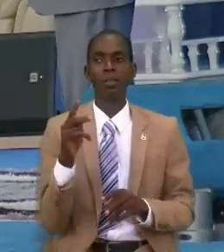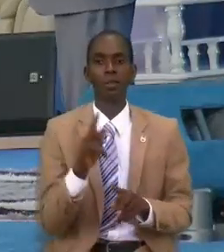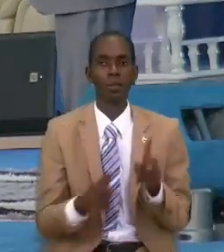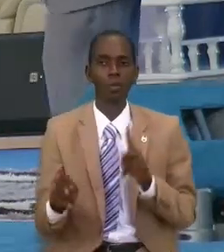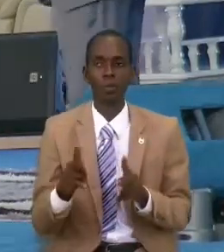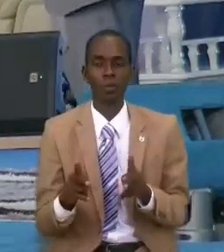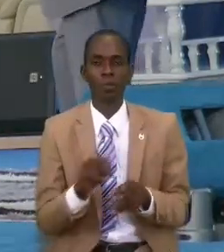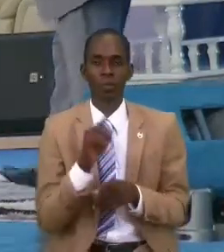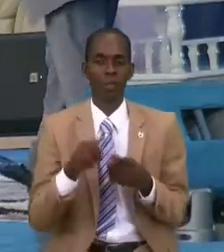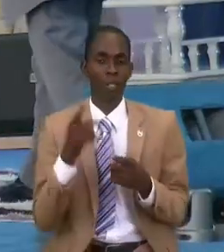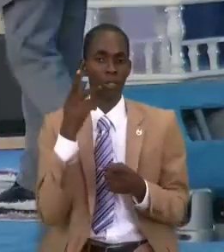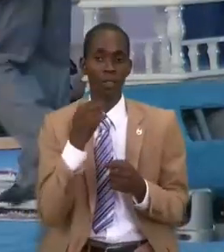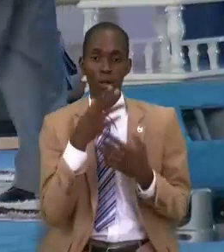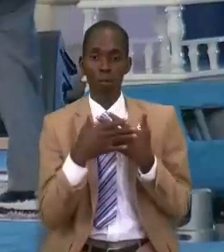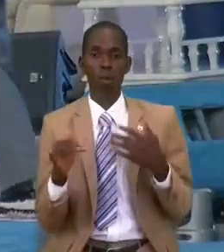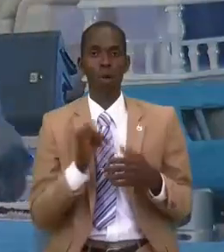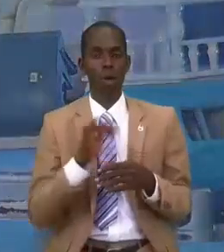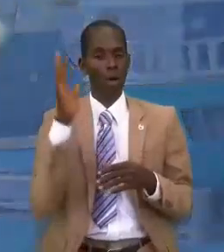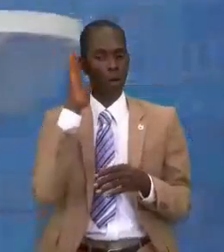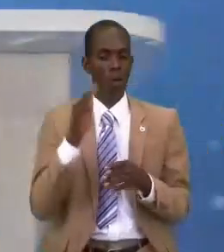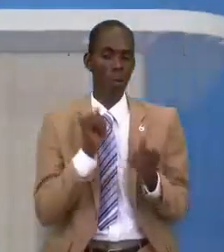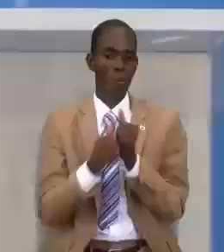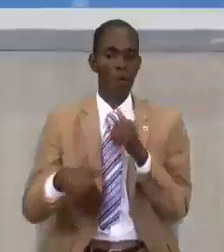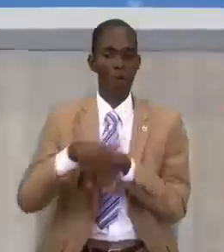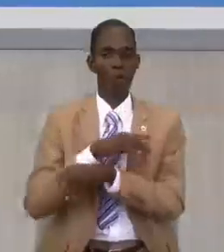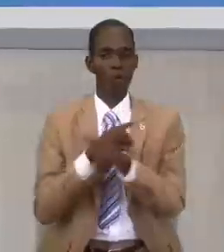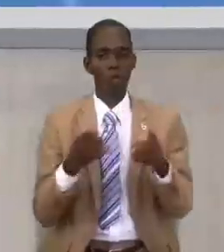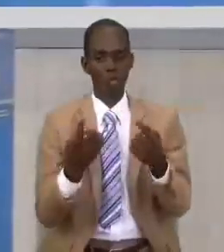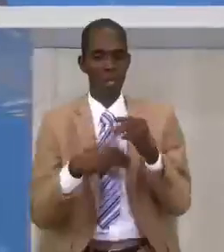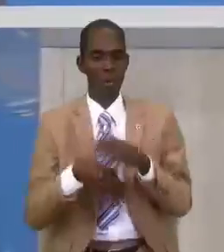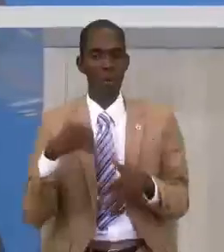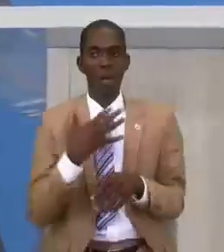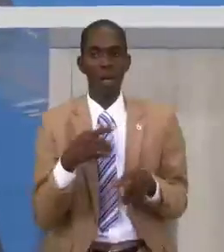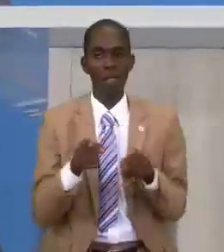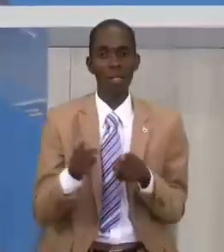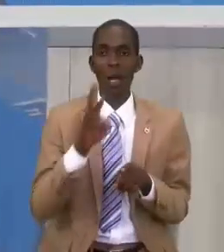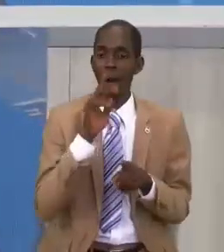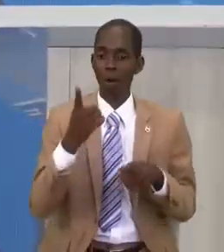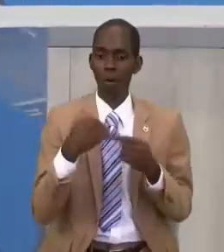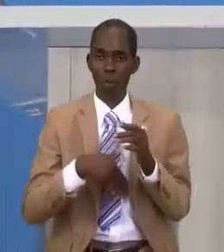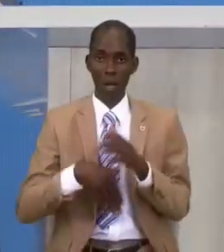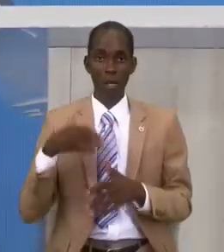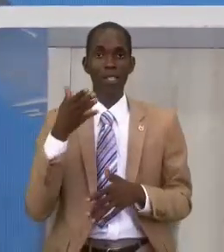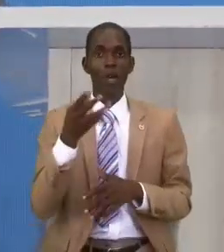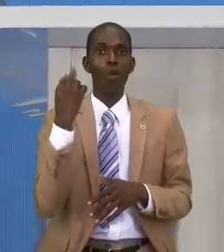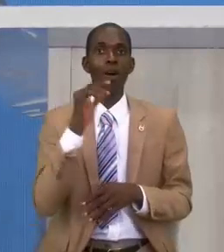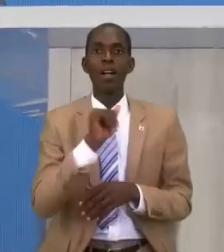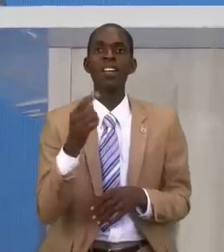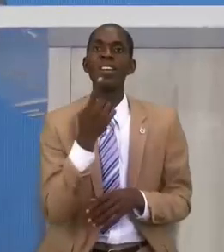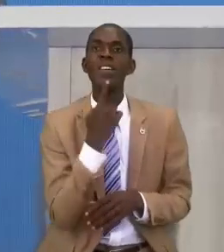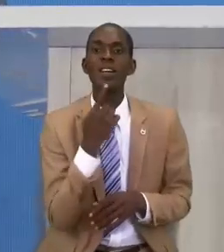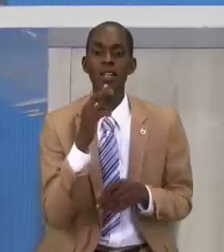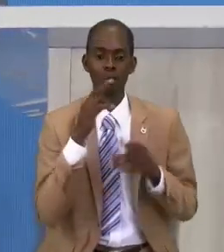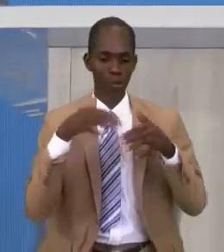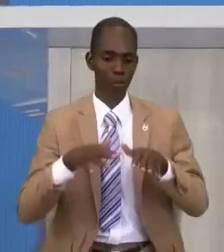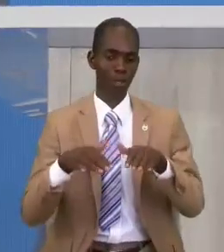came out. And as they were coming out, there was the Red Sea before them. And Pharaoh said,